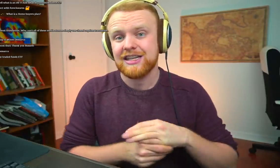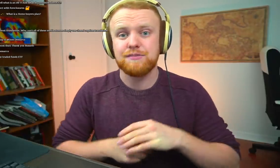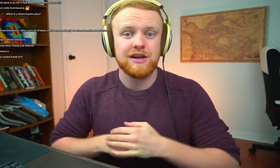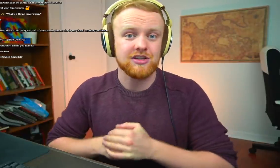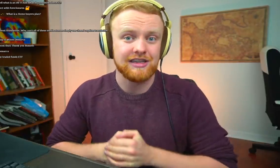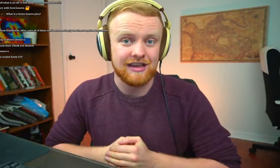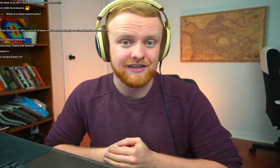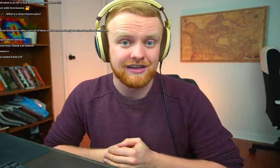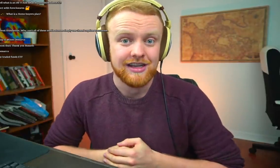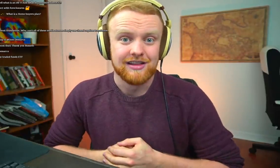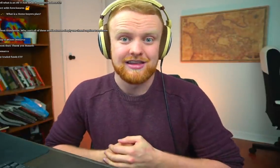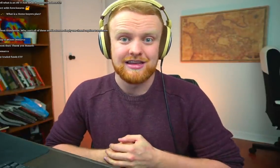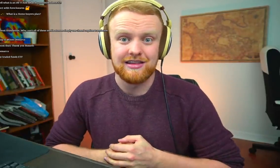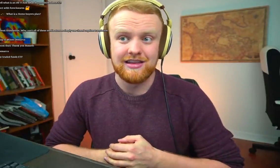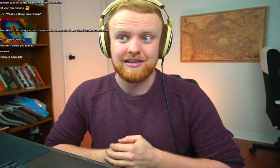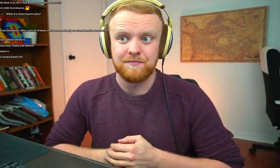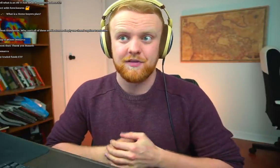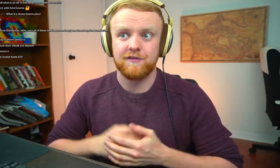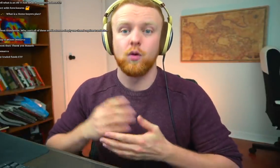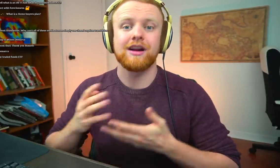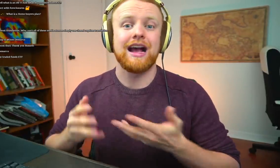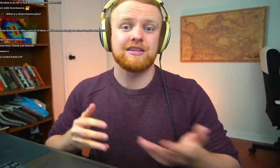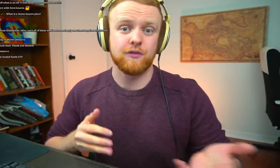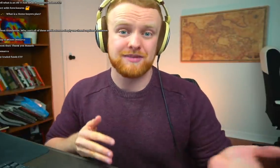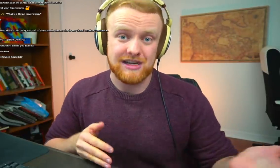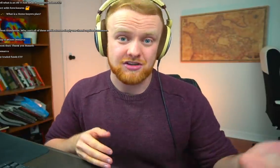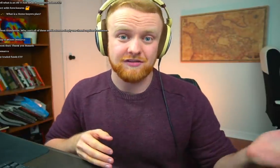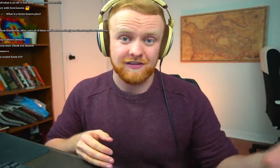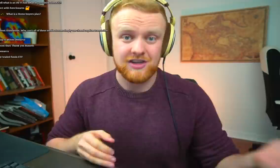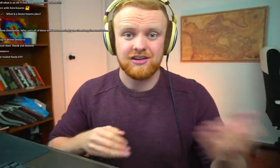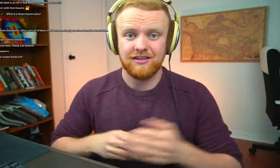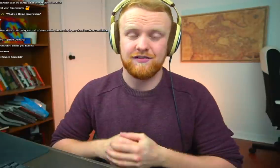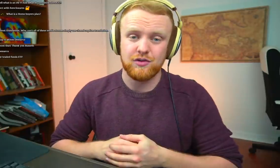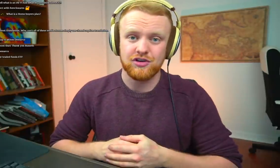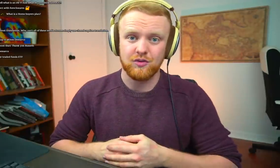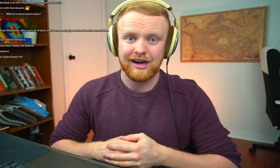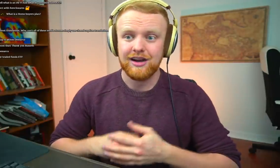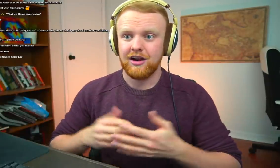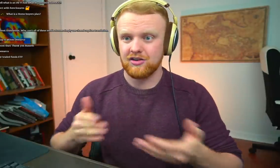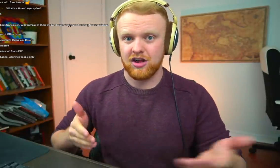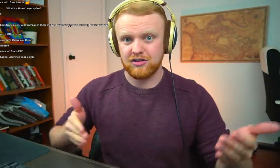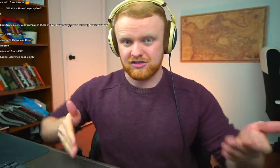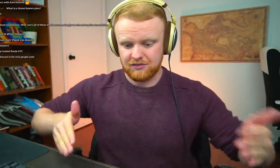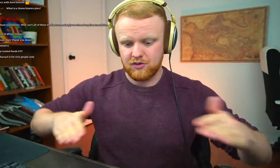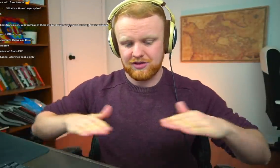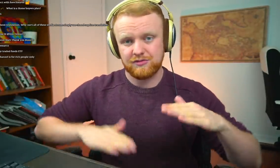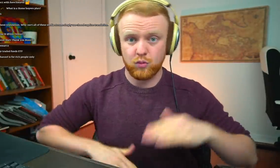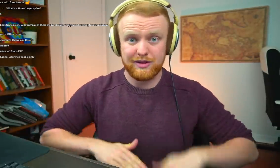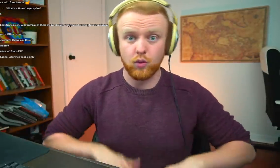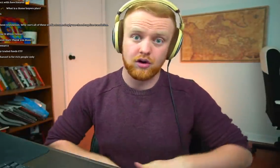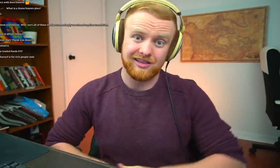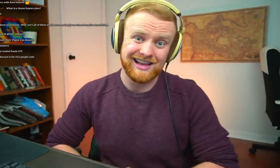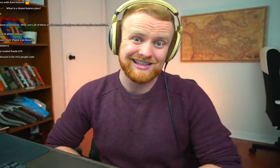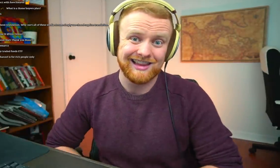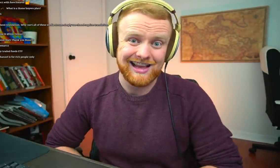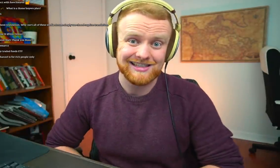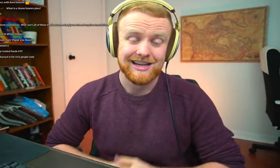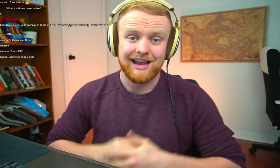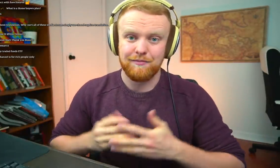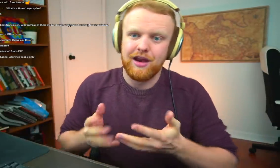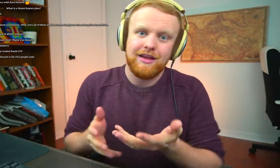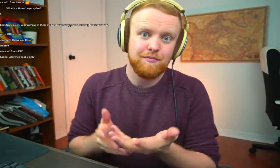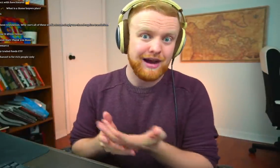savings, especially given the forecast for potential inflation in the future, where our dollars are going to be worth less and